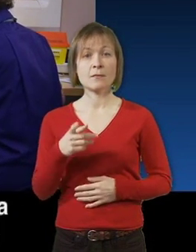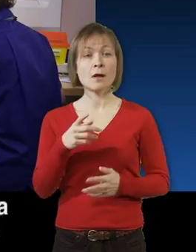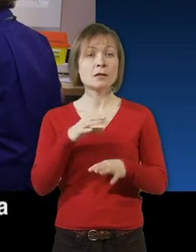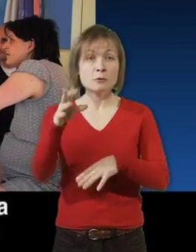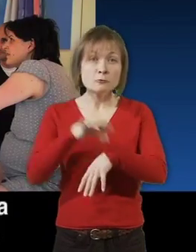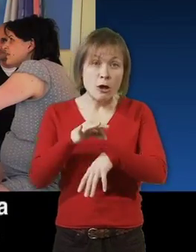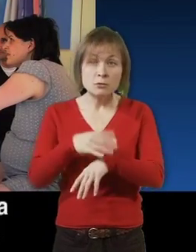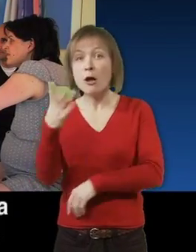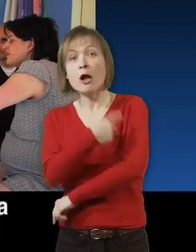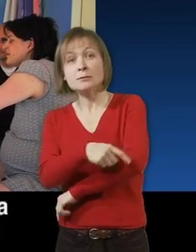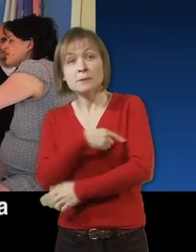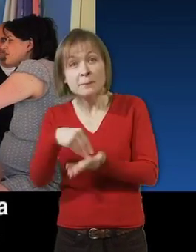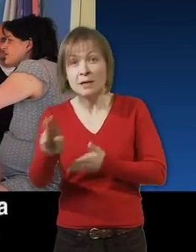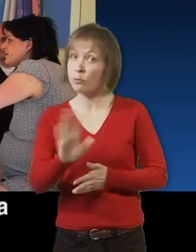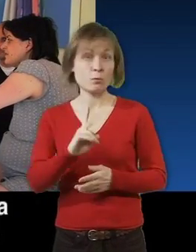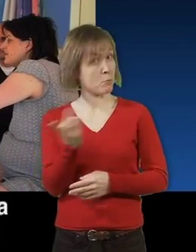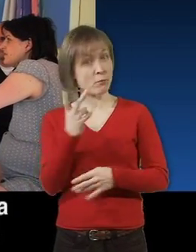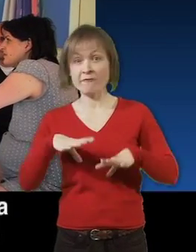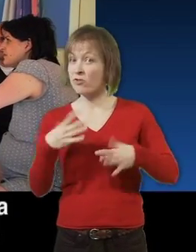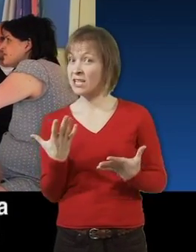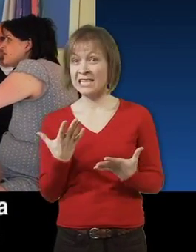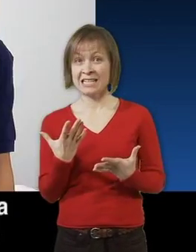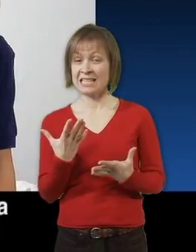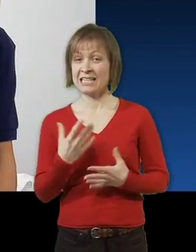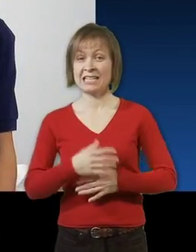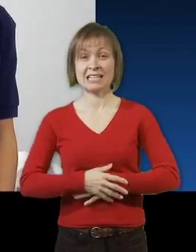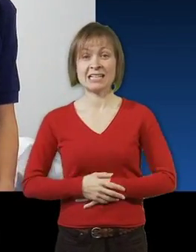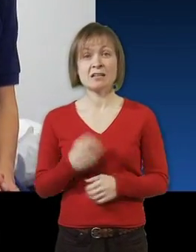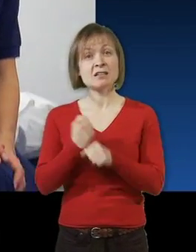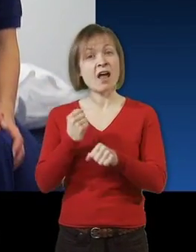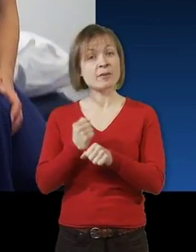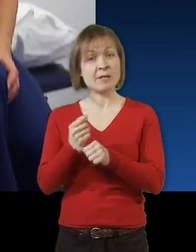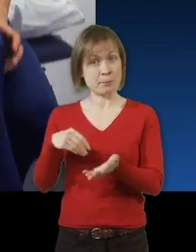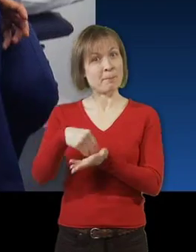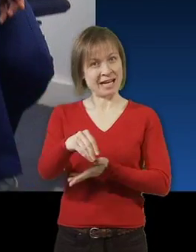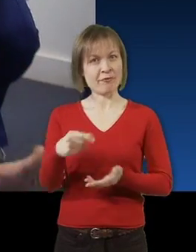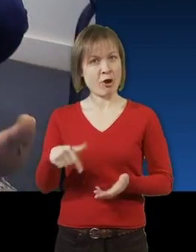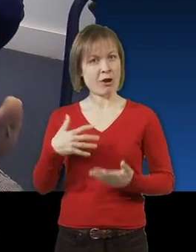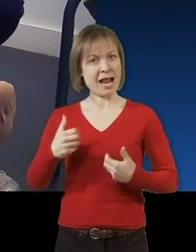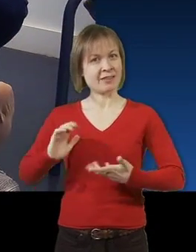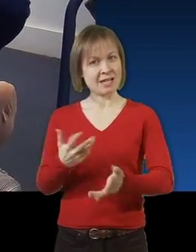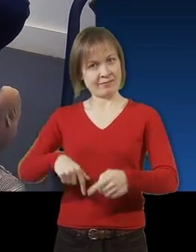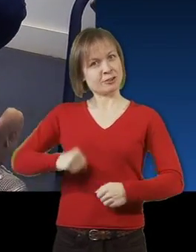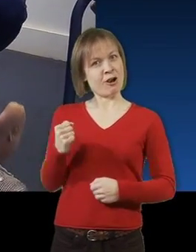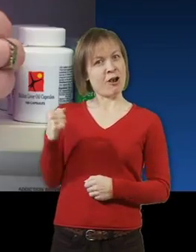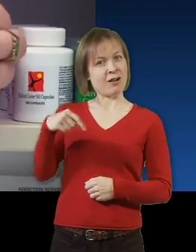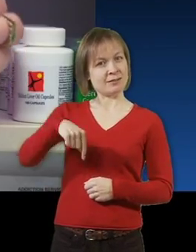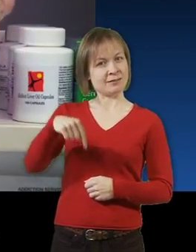You don't have to pay to see a doctor or to go to a hospital. The government pays for health services in